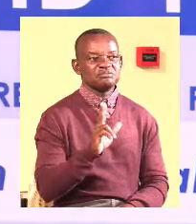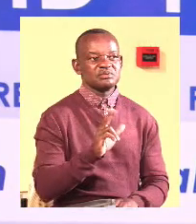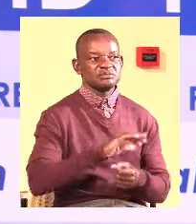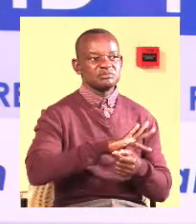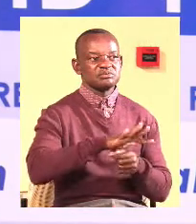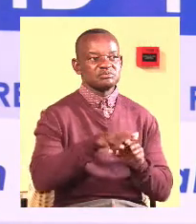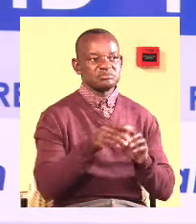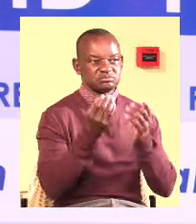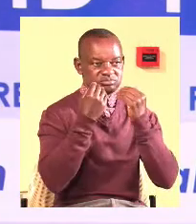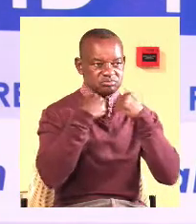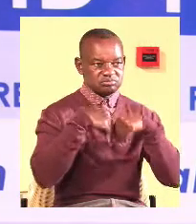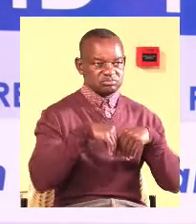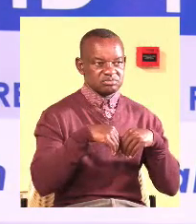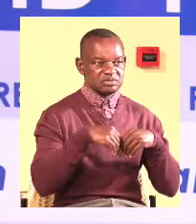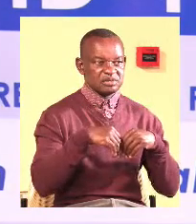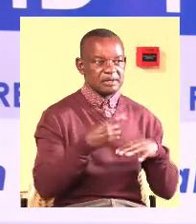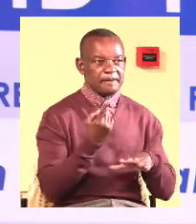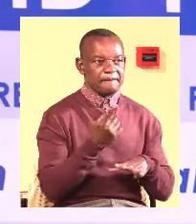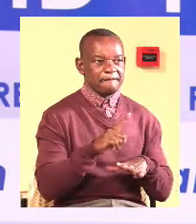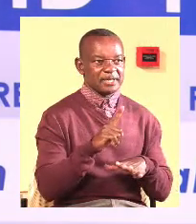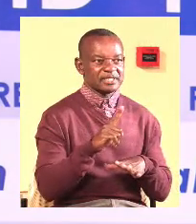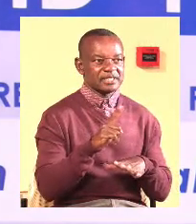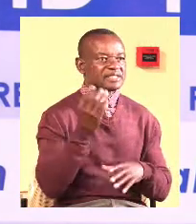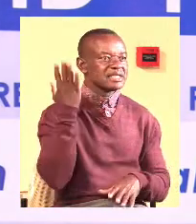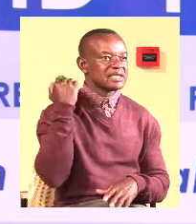how the communication, what maybe, yeah.